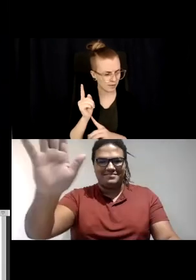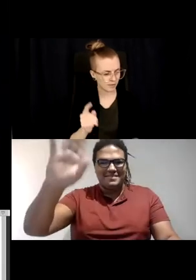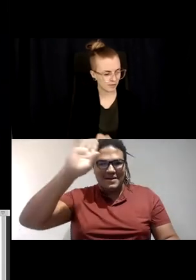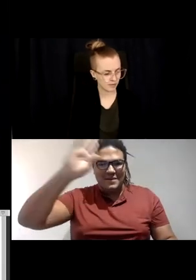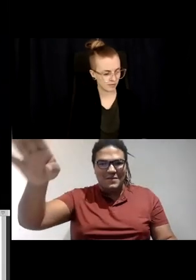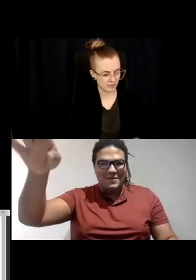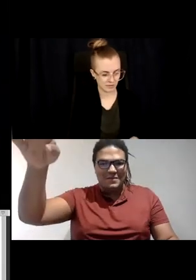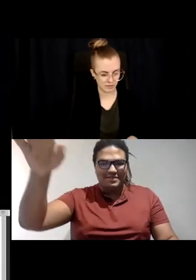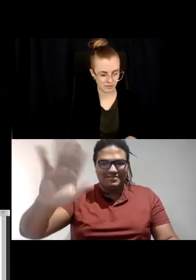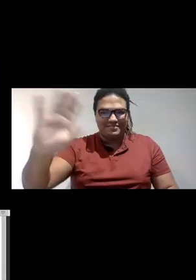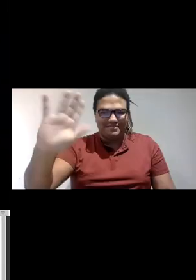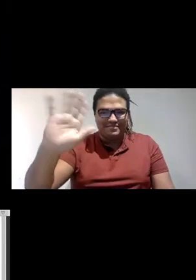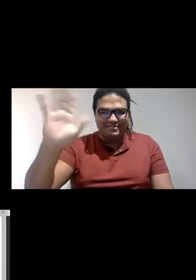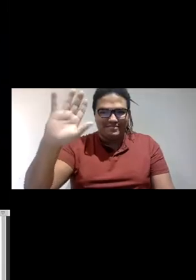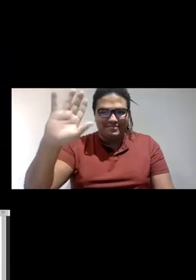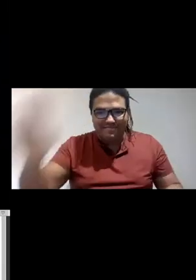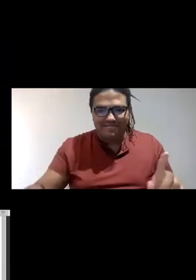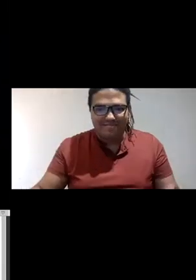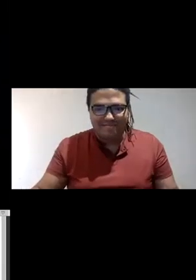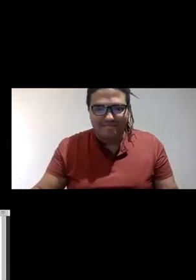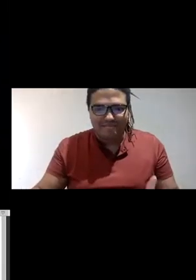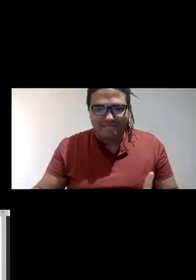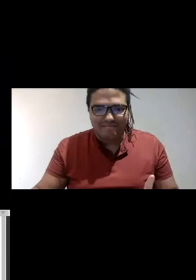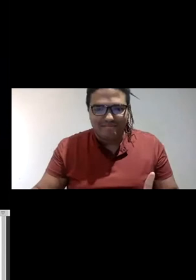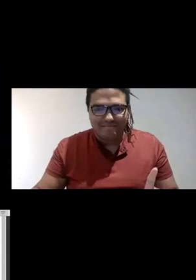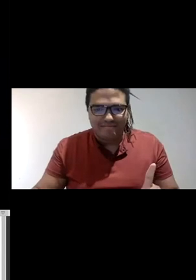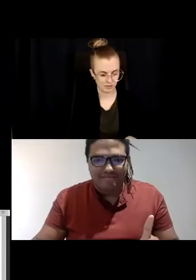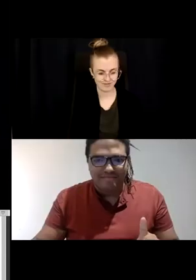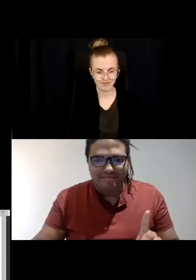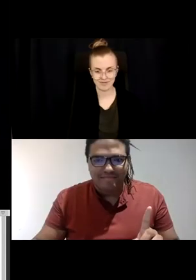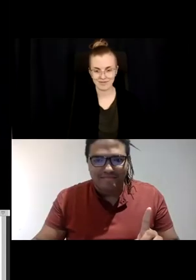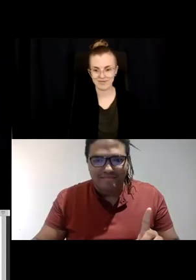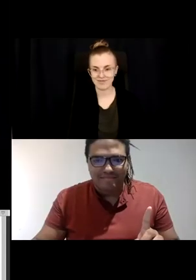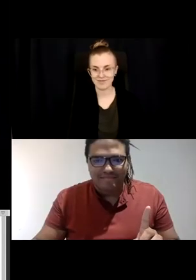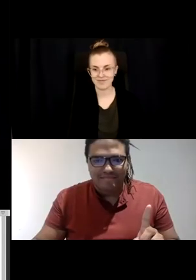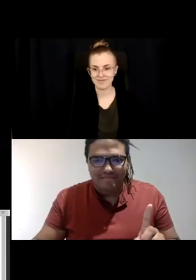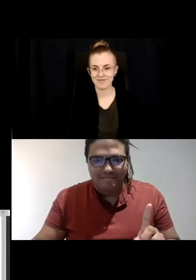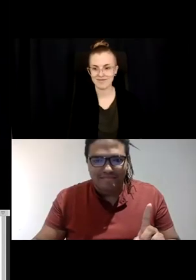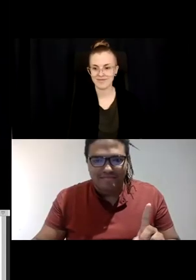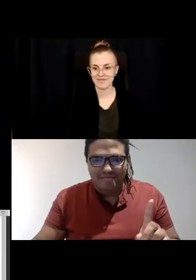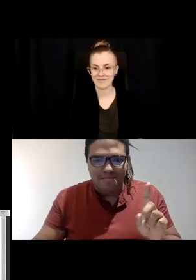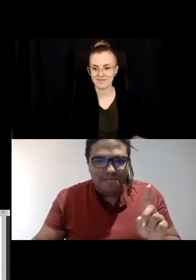the Rainbow Alliance of the Deaf. Hello. Texas. Hello, everyone. People.